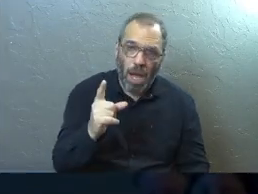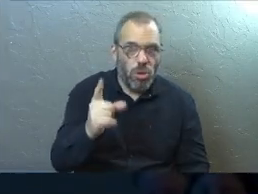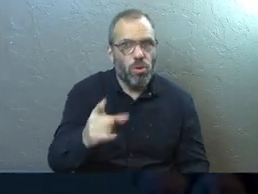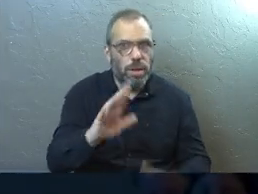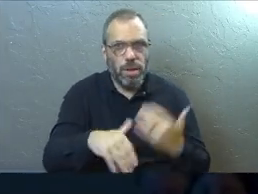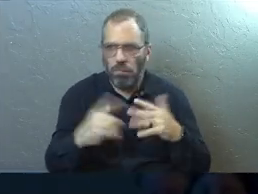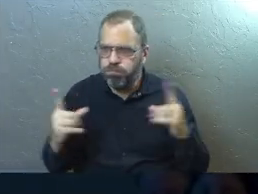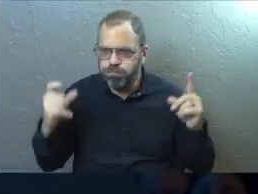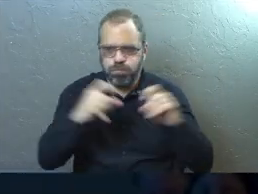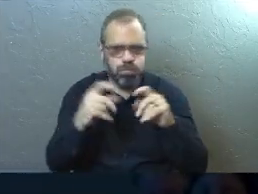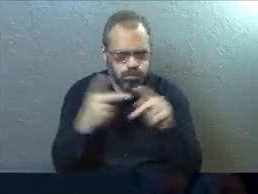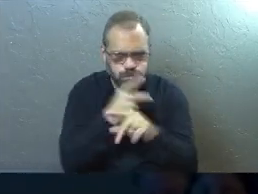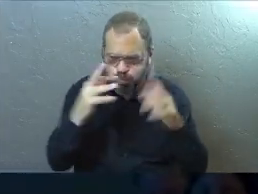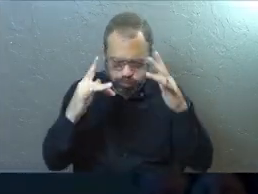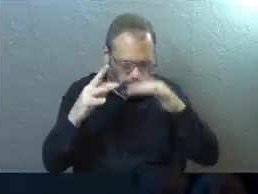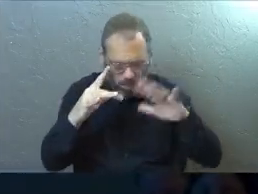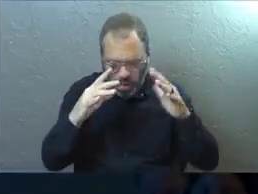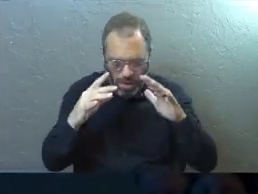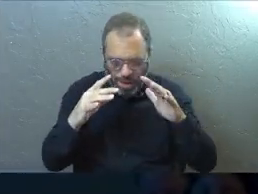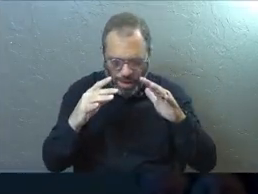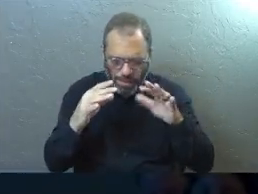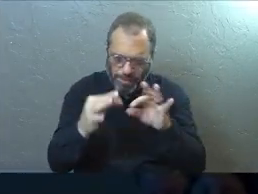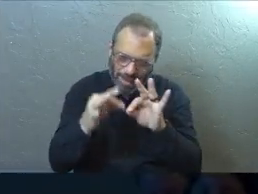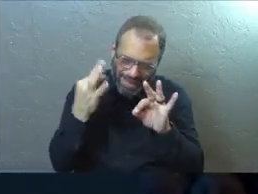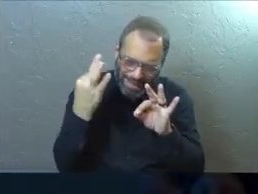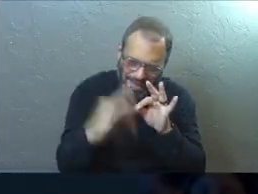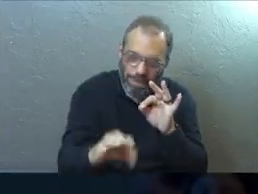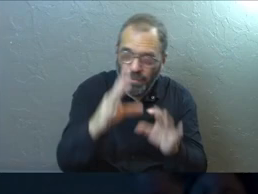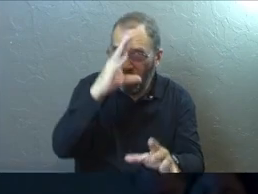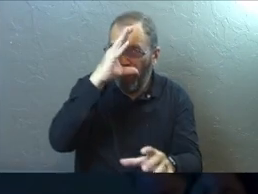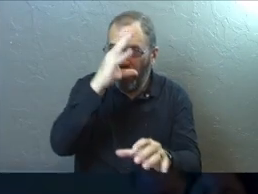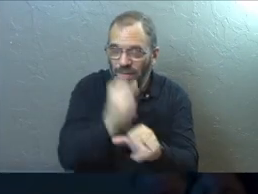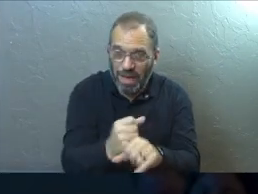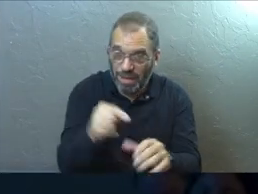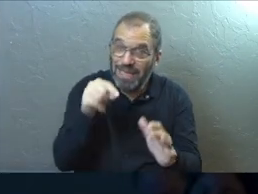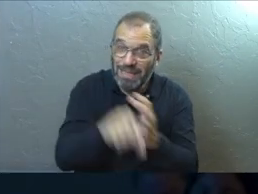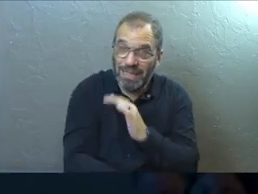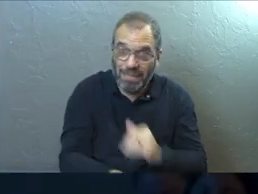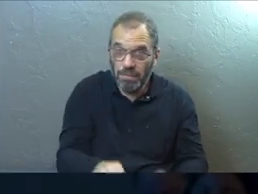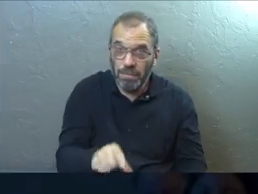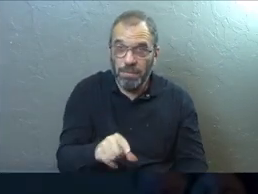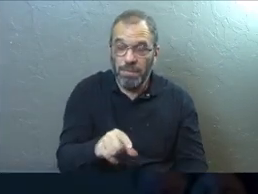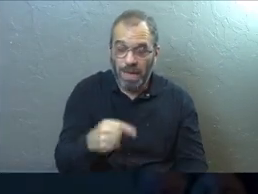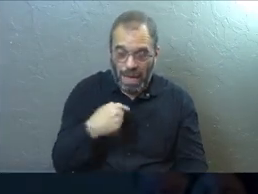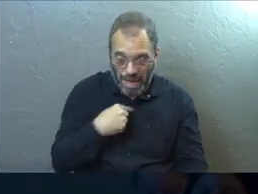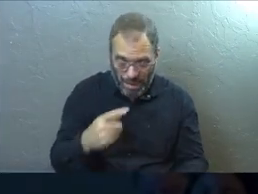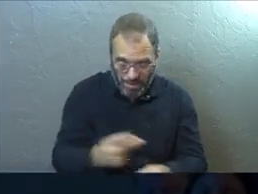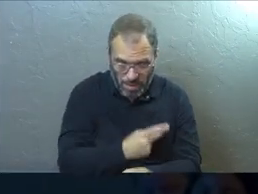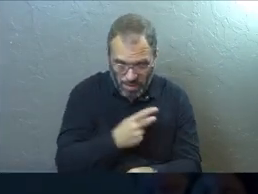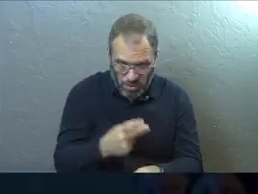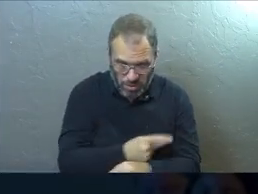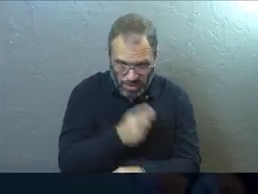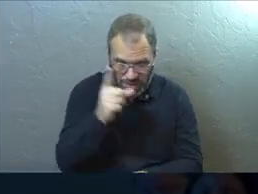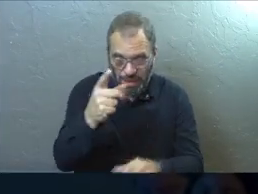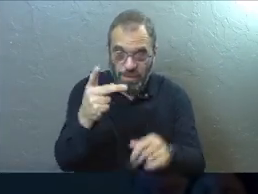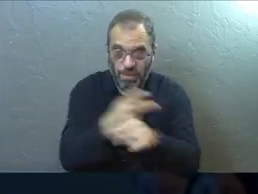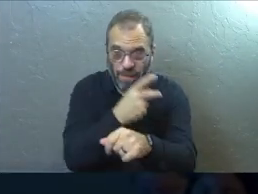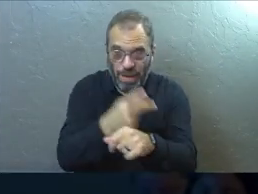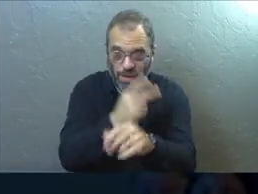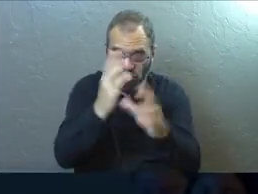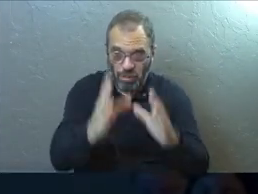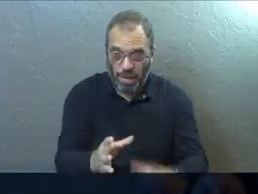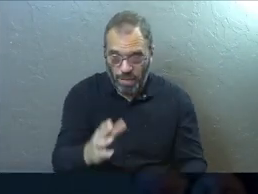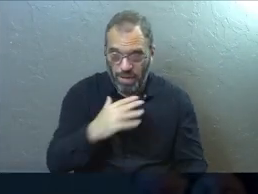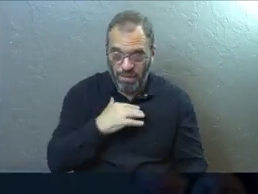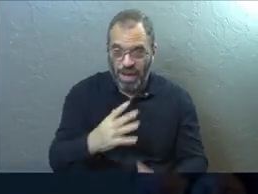and you can get all caught up in that. But there's a simple and deep faith that just says, I'm the sheep, he's the shepherd. And if I can live in that place